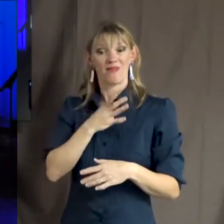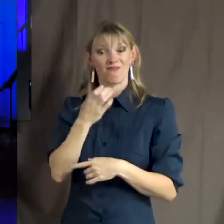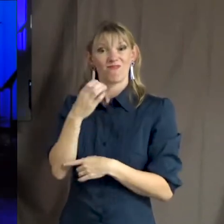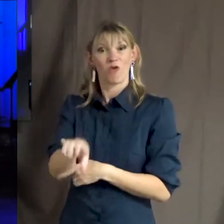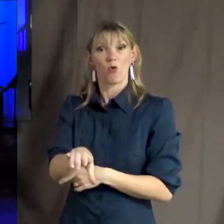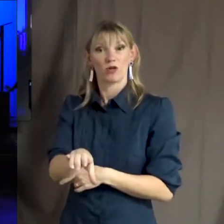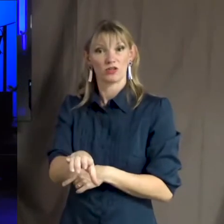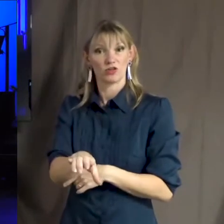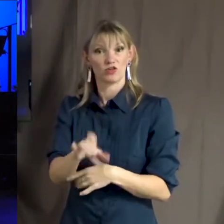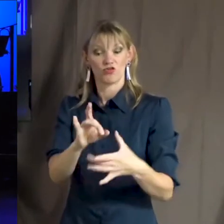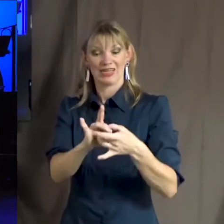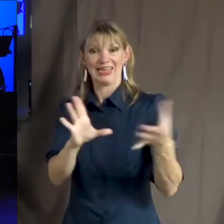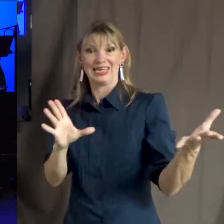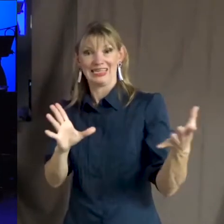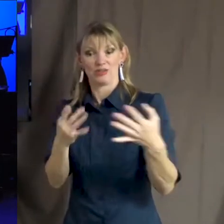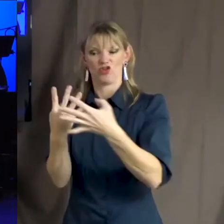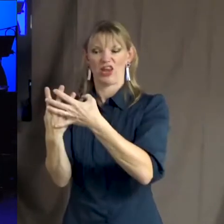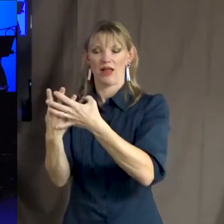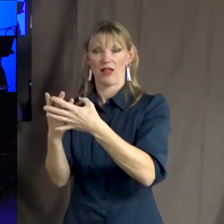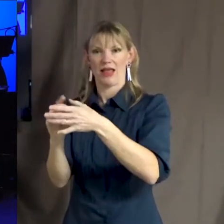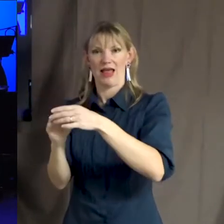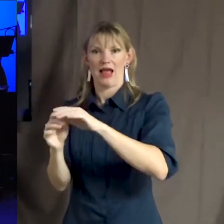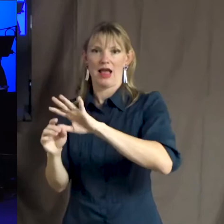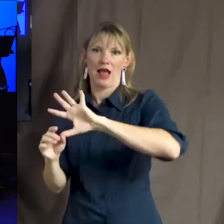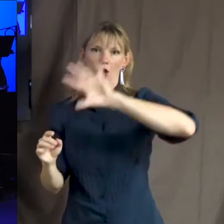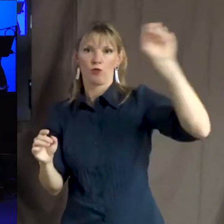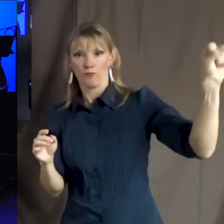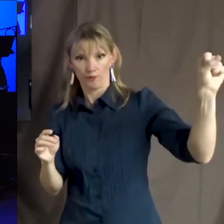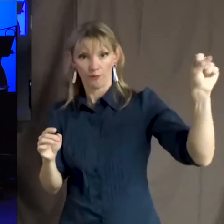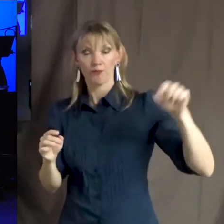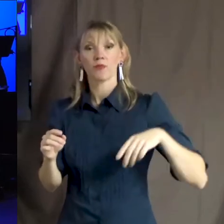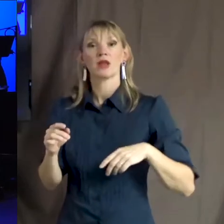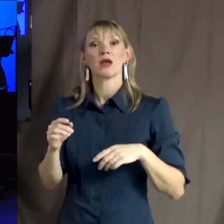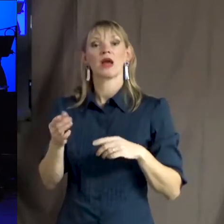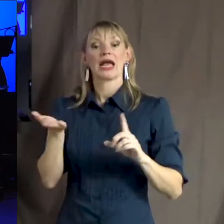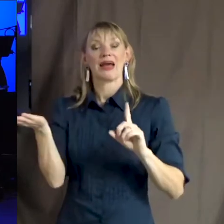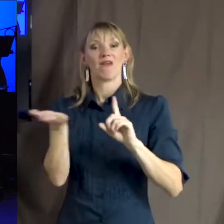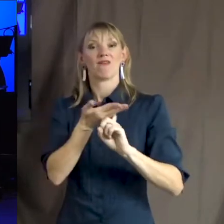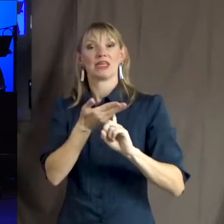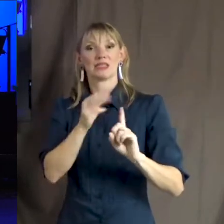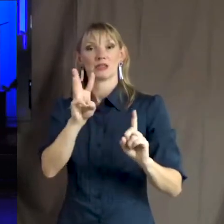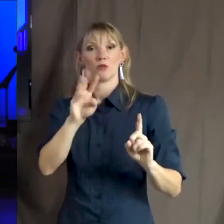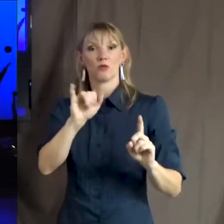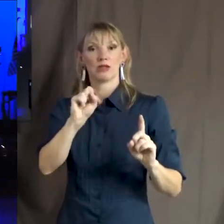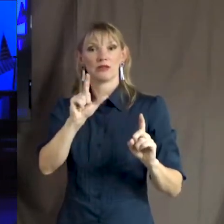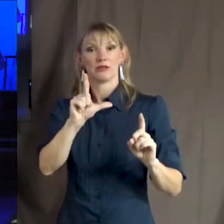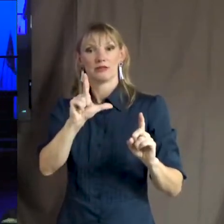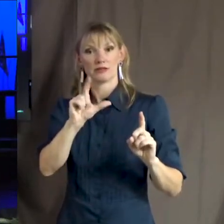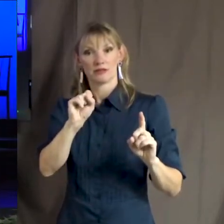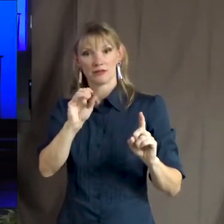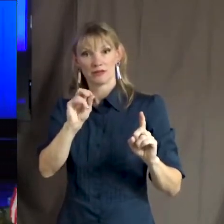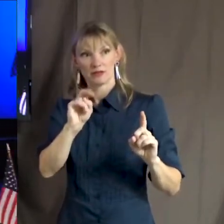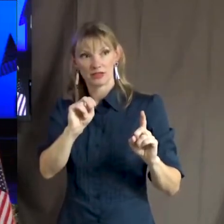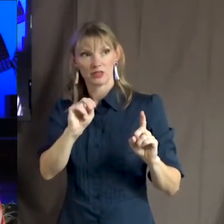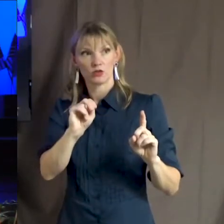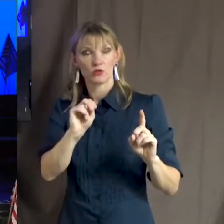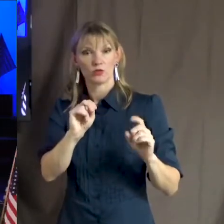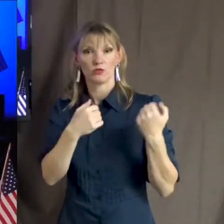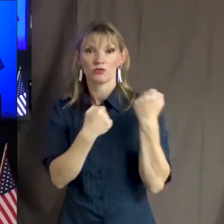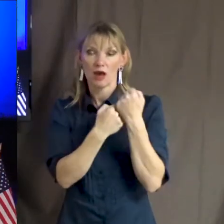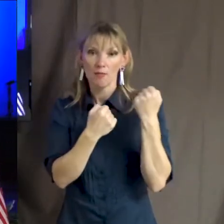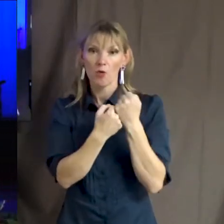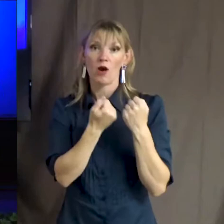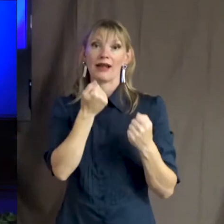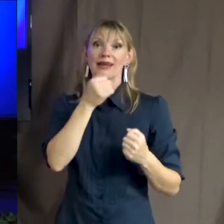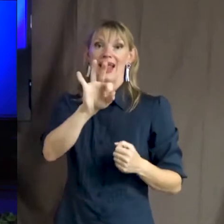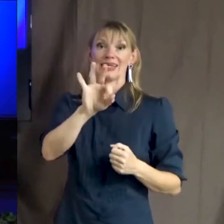released. And it convinced Woodrow Wilson to back a 19th Amendment.